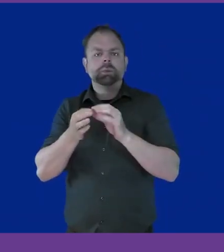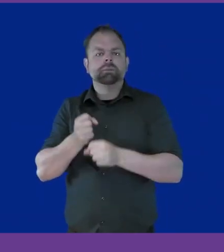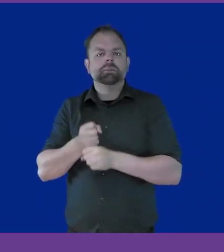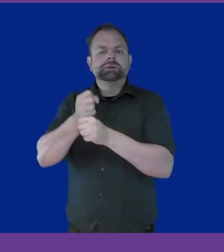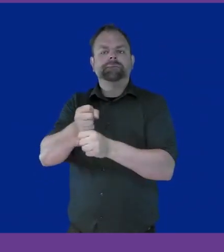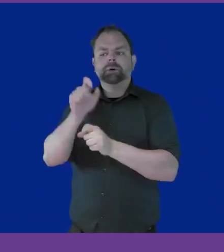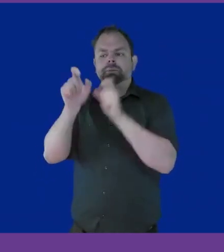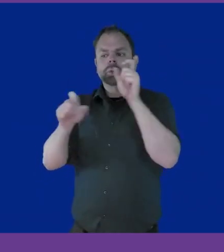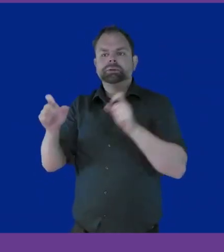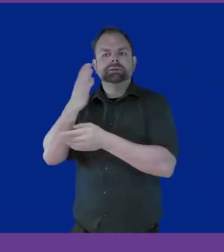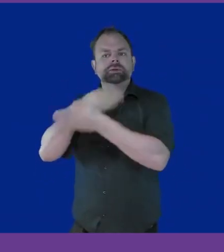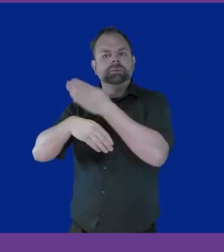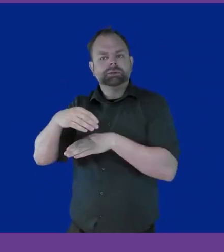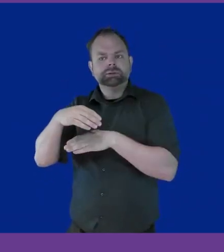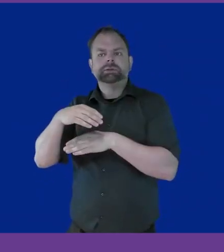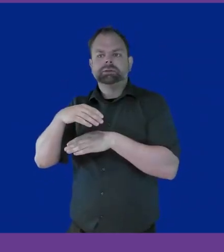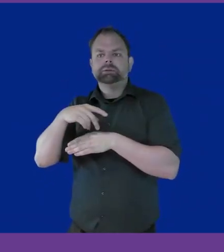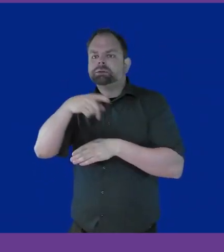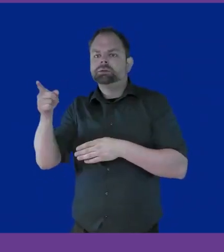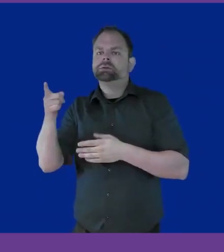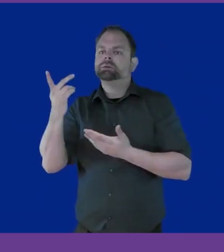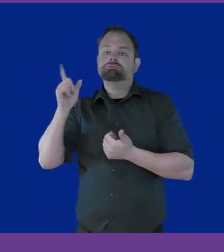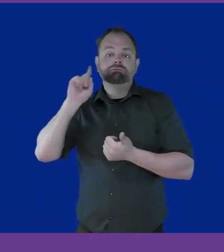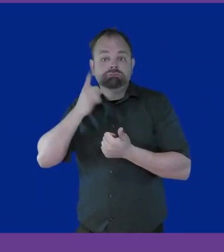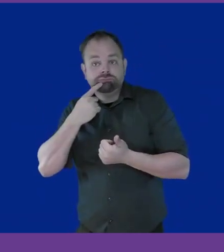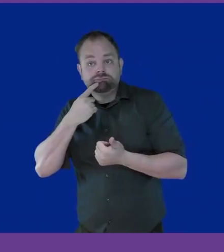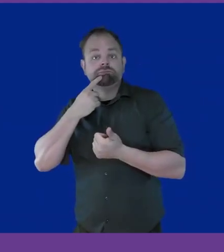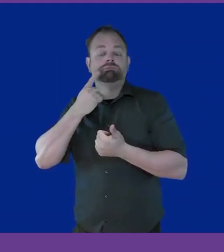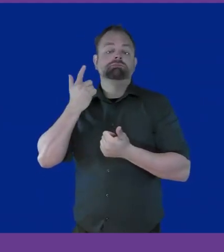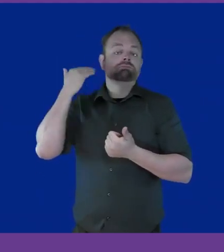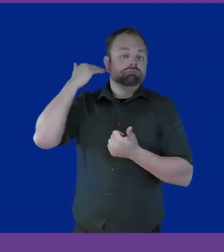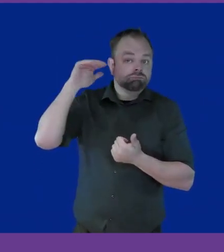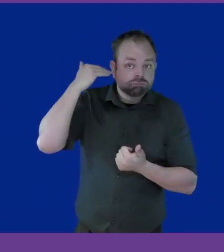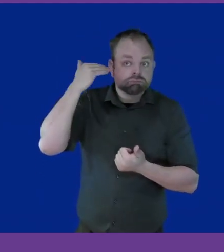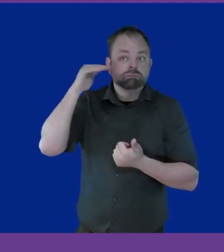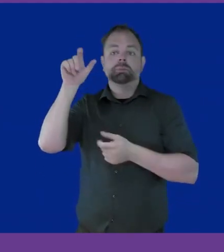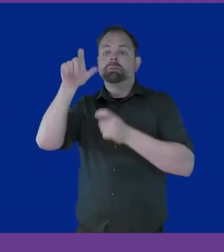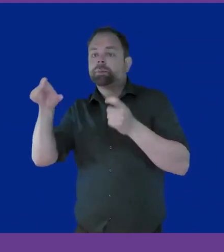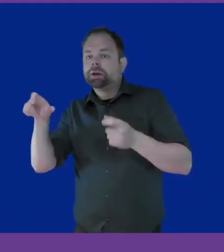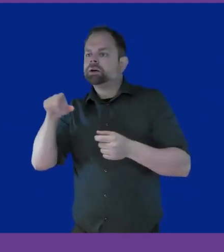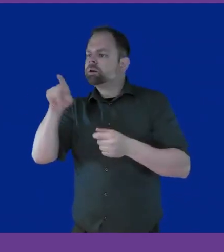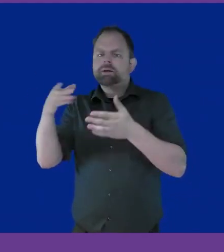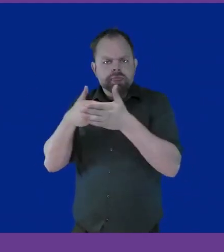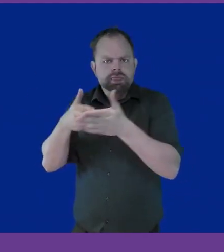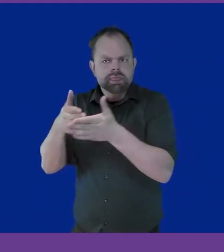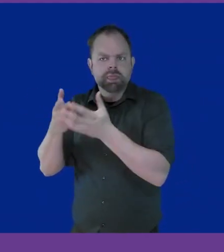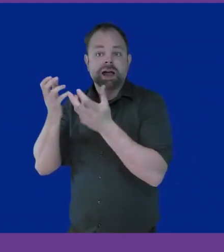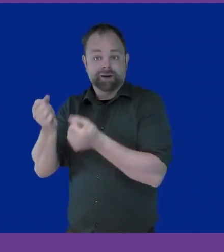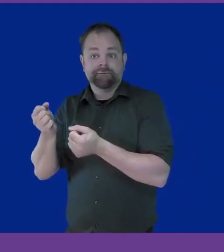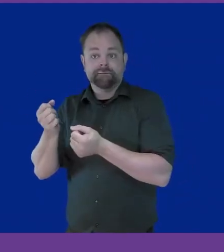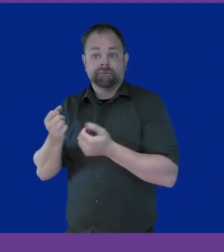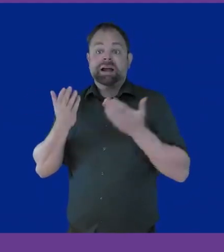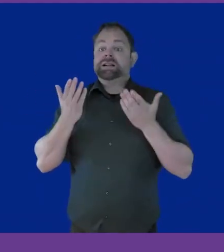the old people and the blind people is the person with disability we have the most